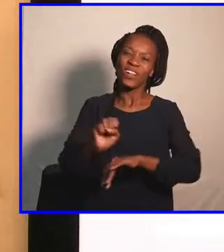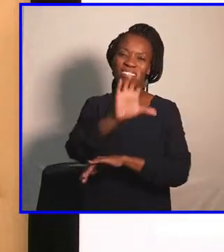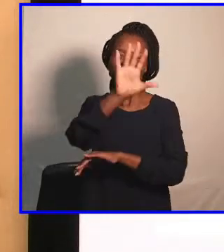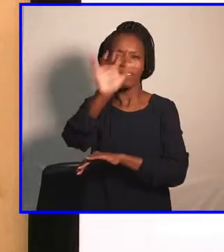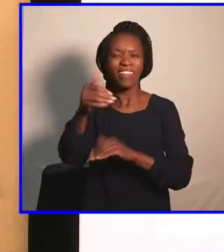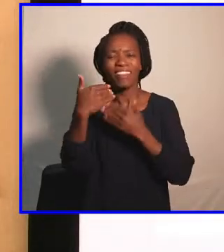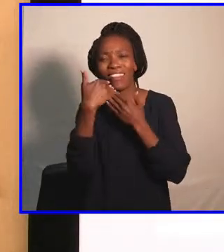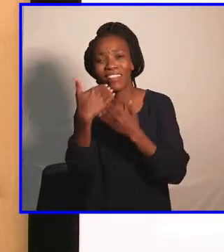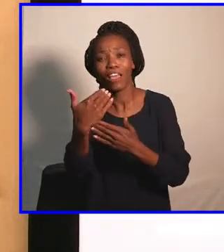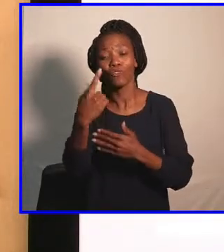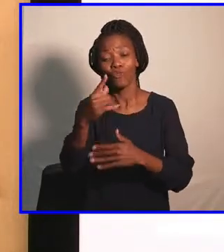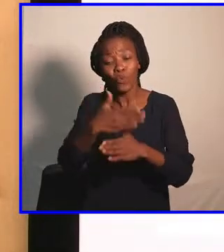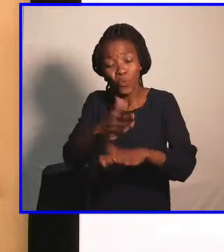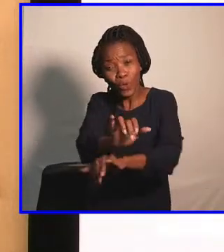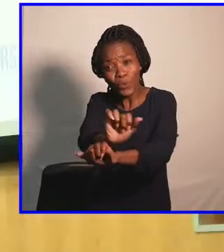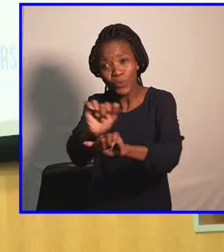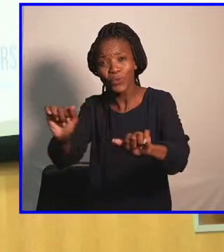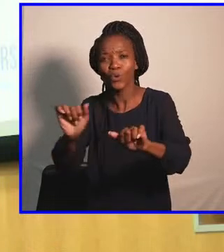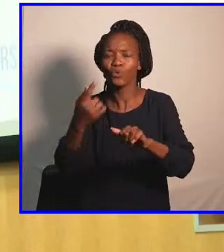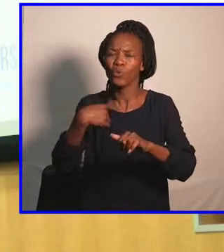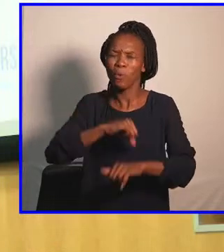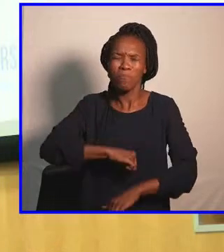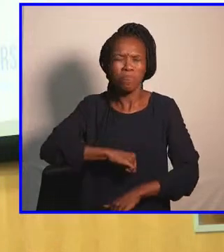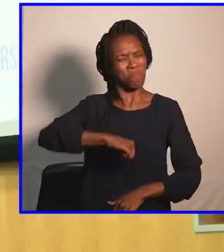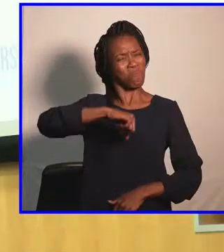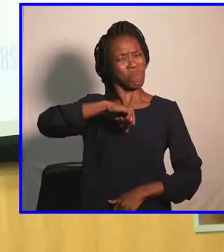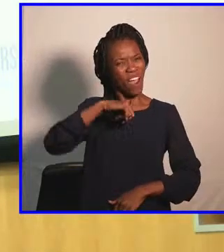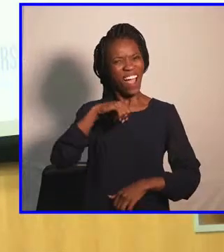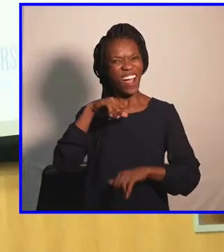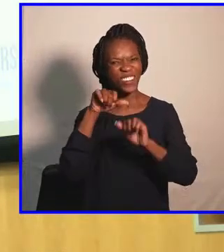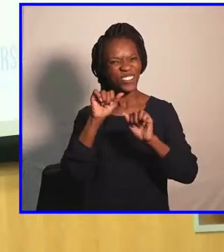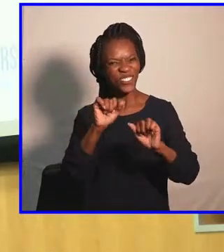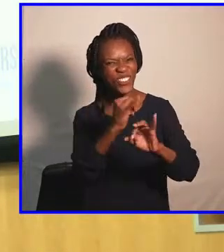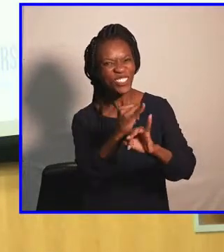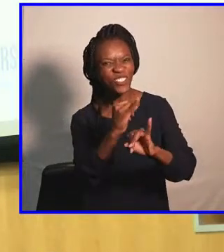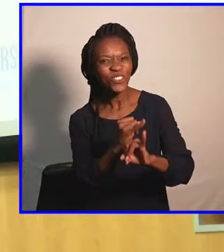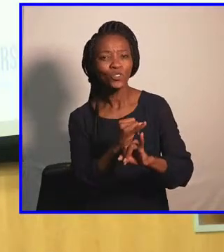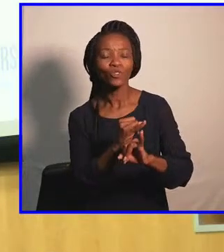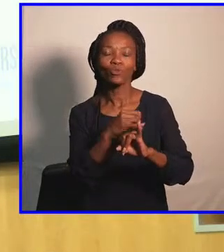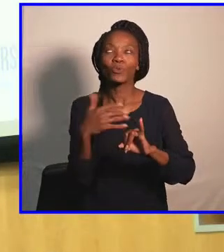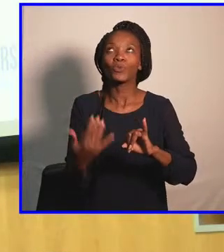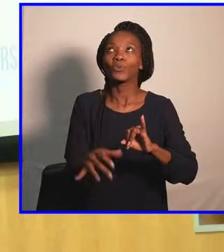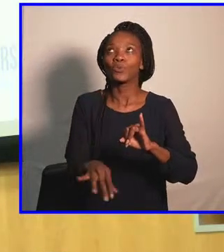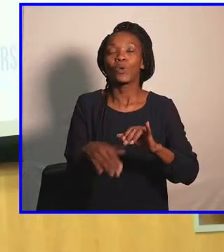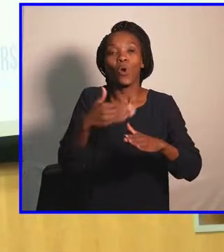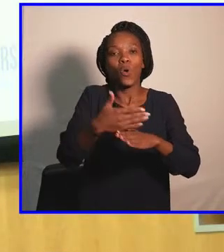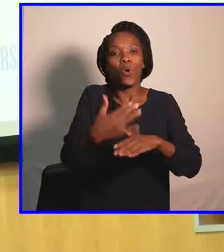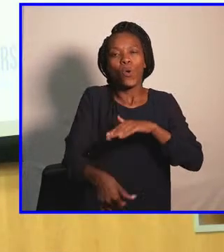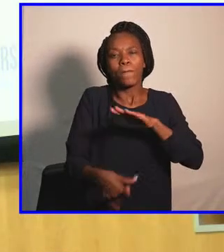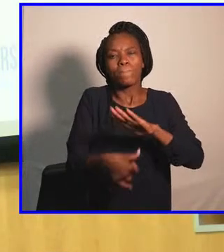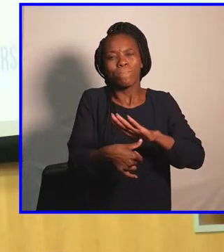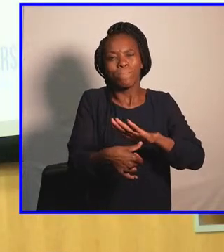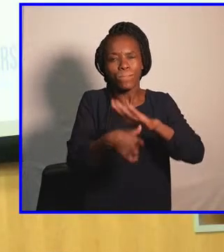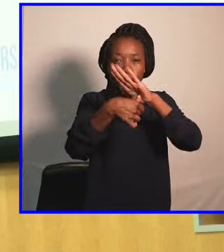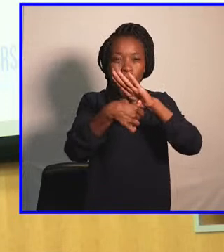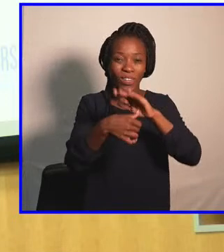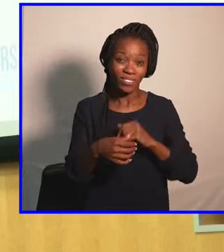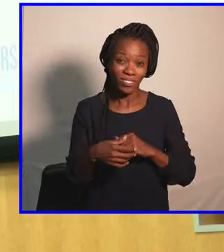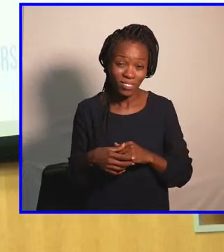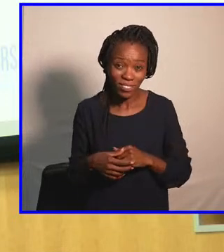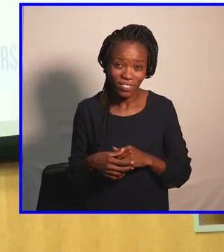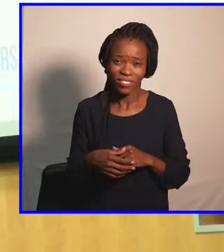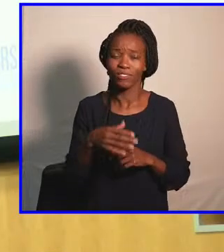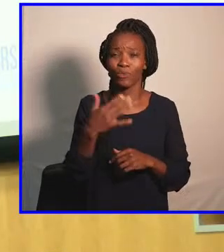do. We are all proud of this institution that plays such an important role and